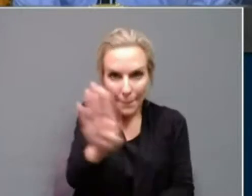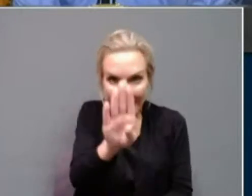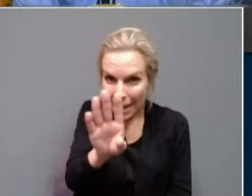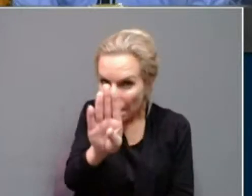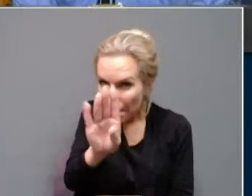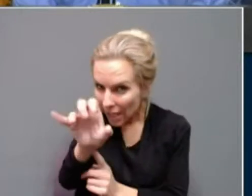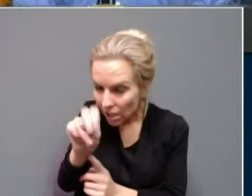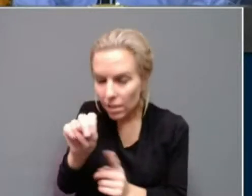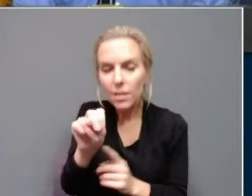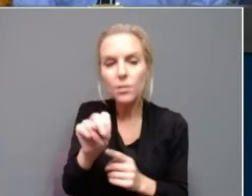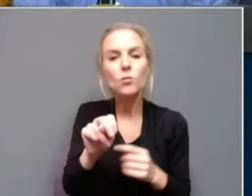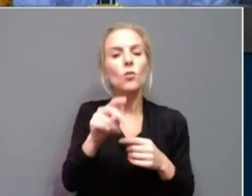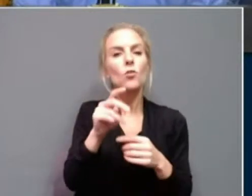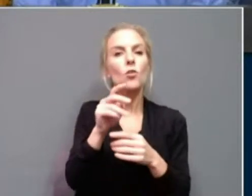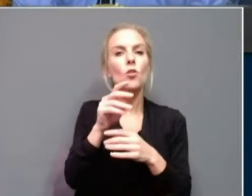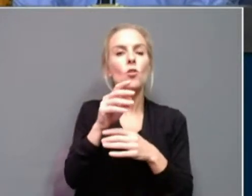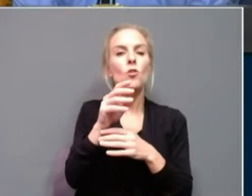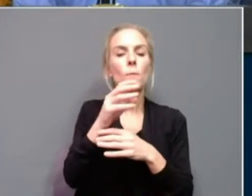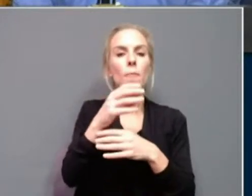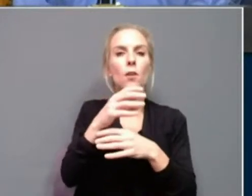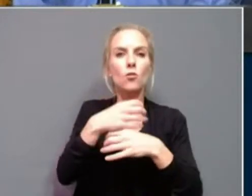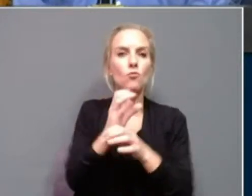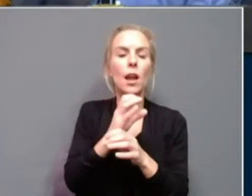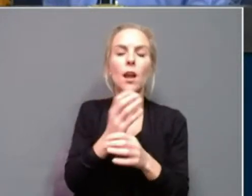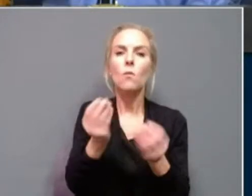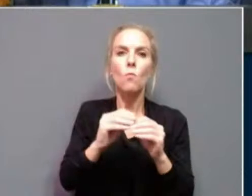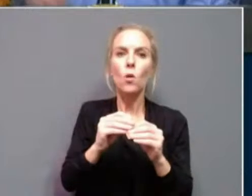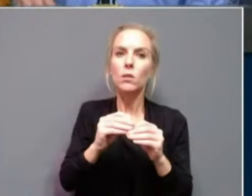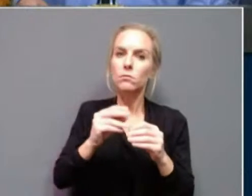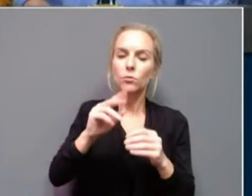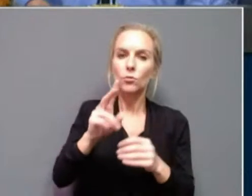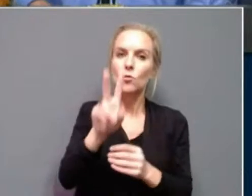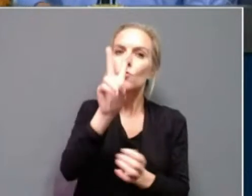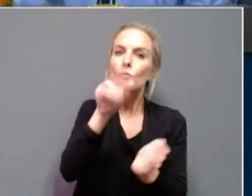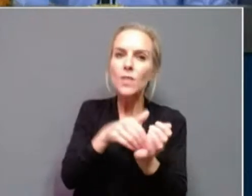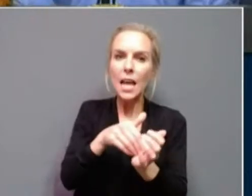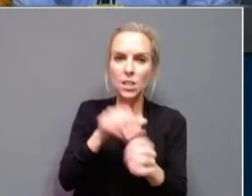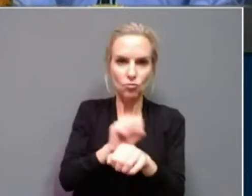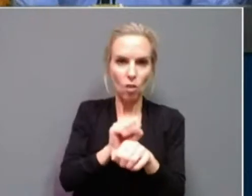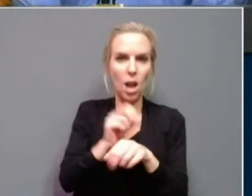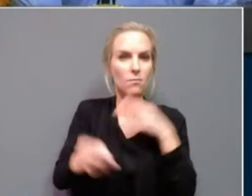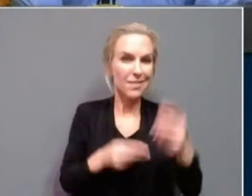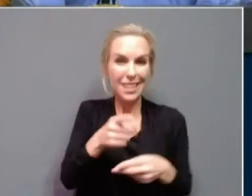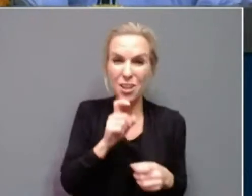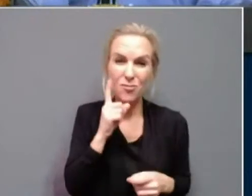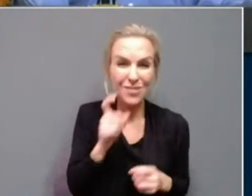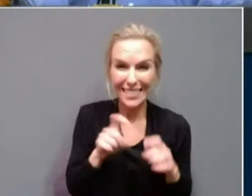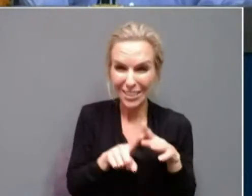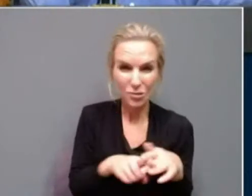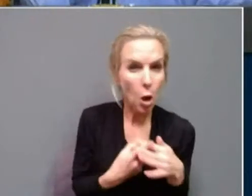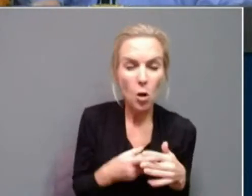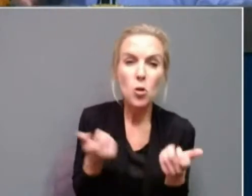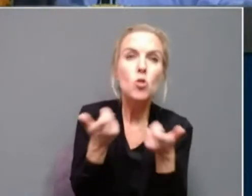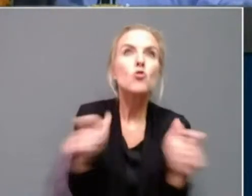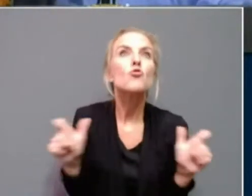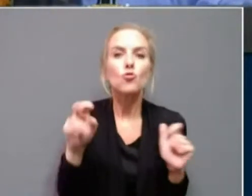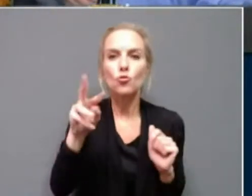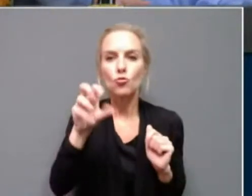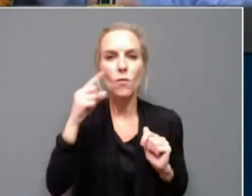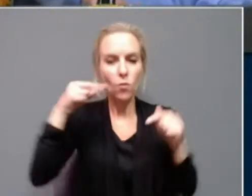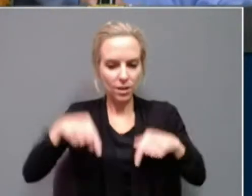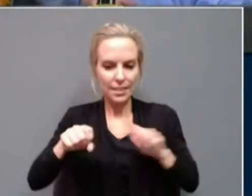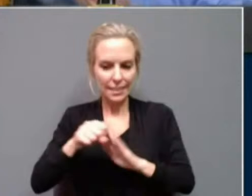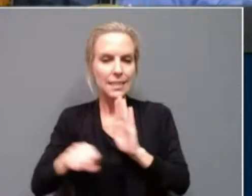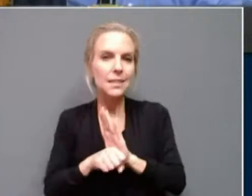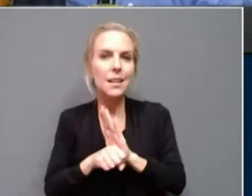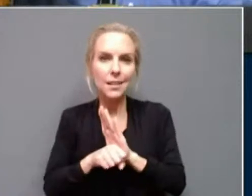more than 2,000 jobs at the Northern Kentucky facility, and I think they're just getting started. It's huge news for our state, as the distribution